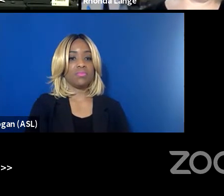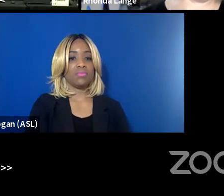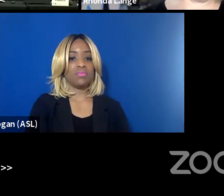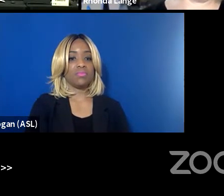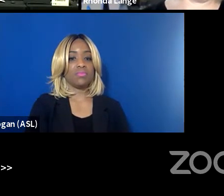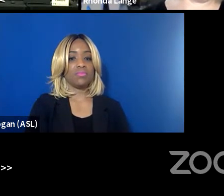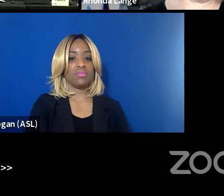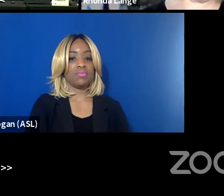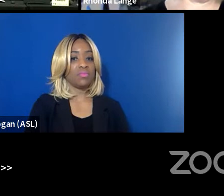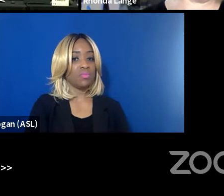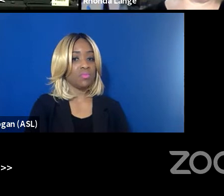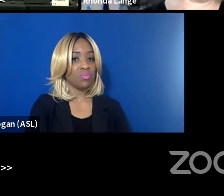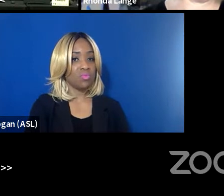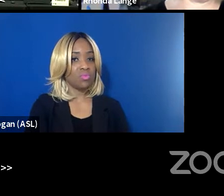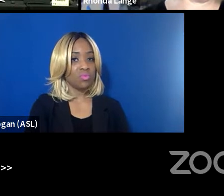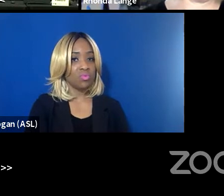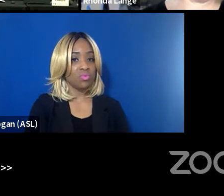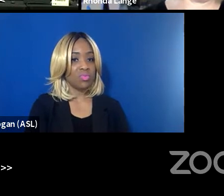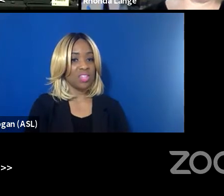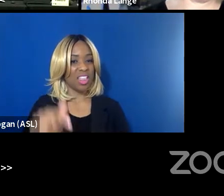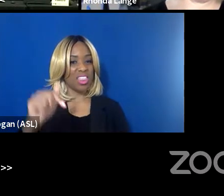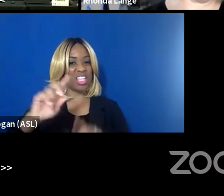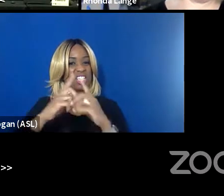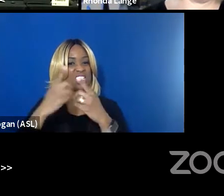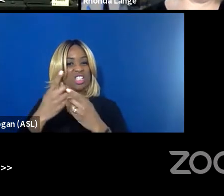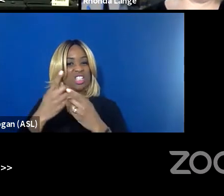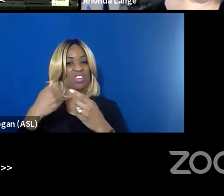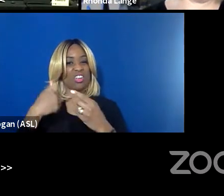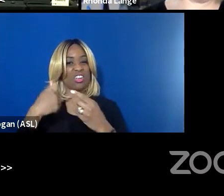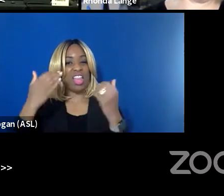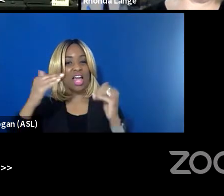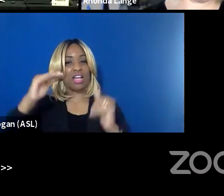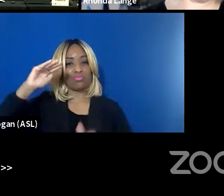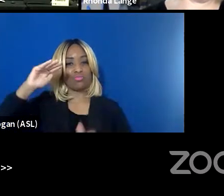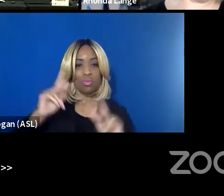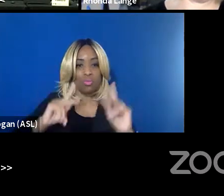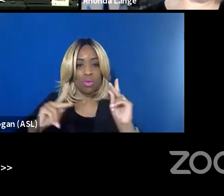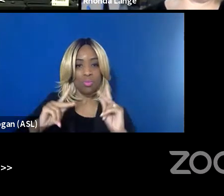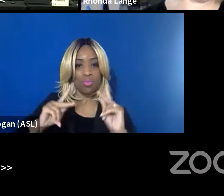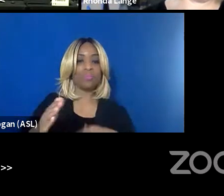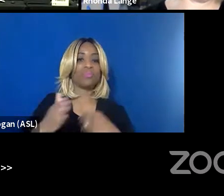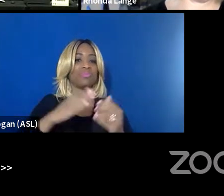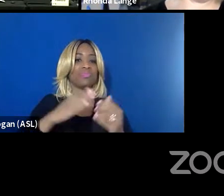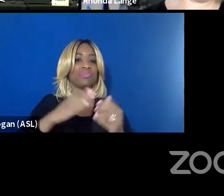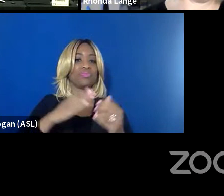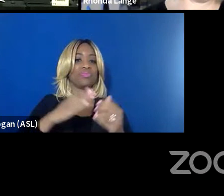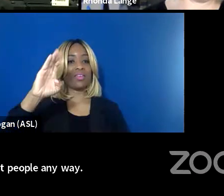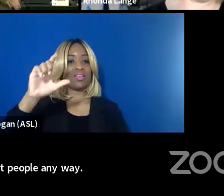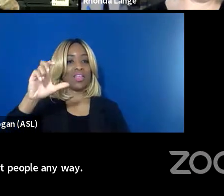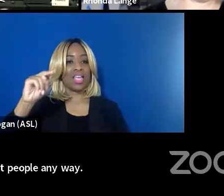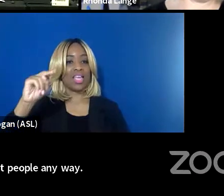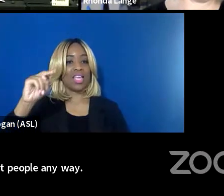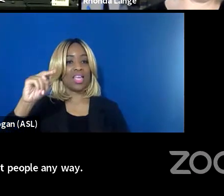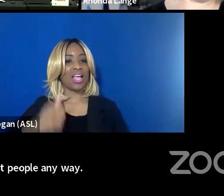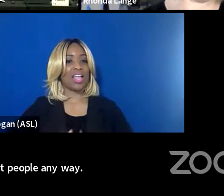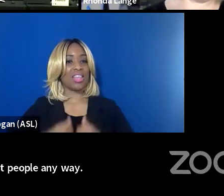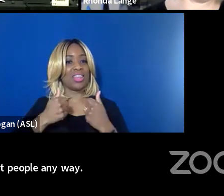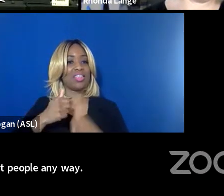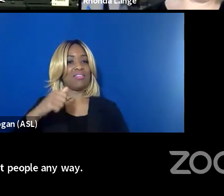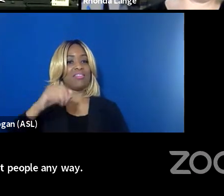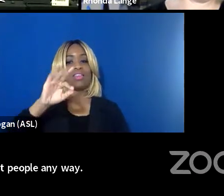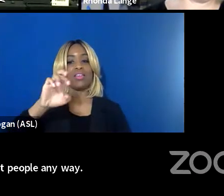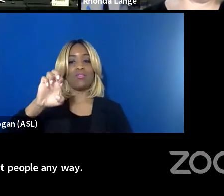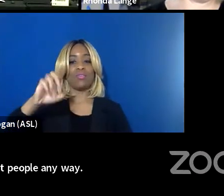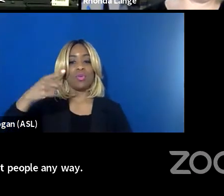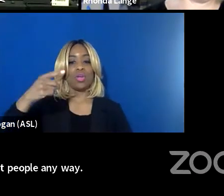We should have a district made up of all short people. Anyway, hi, my name is Ellen Beal, and I reside in Fruitport, Michigan,